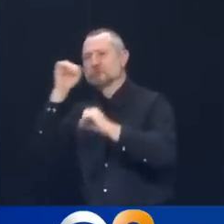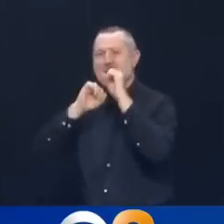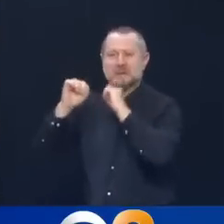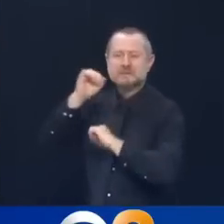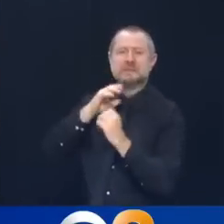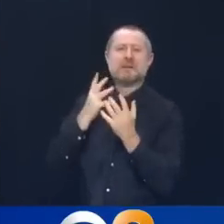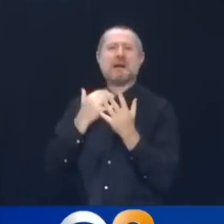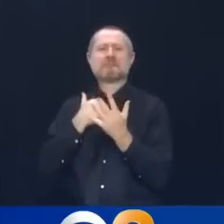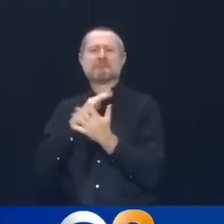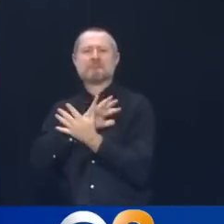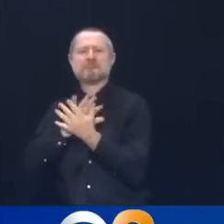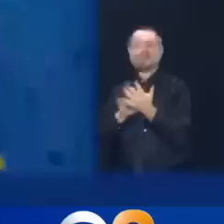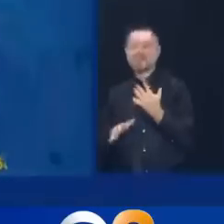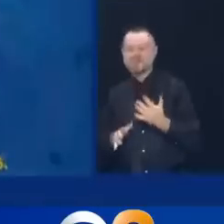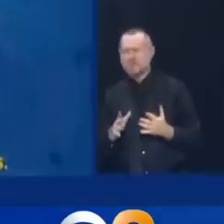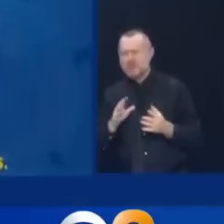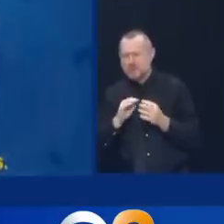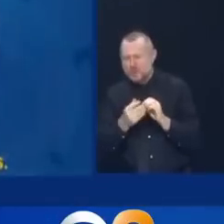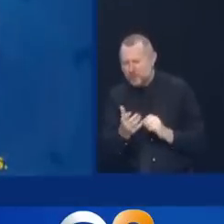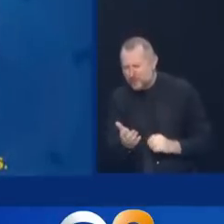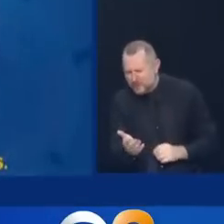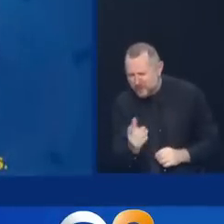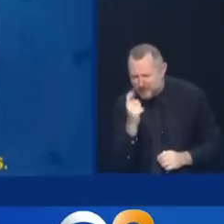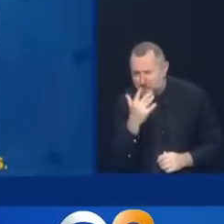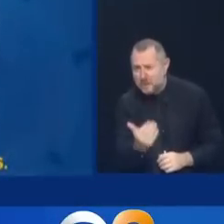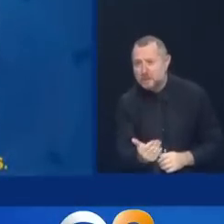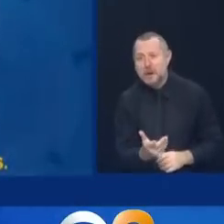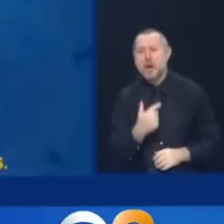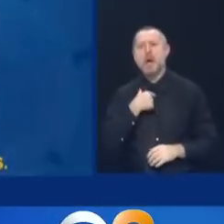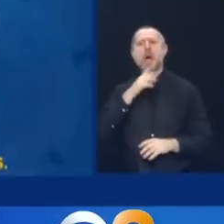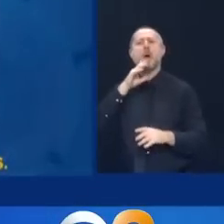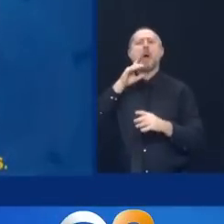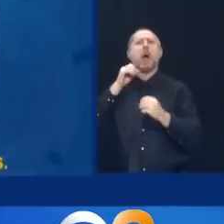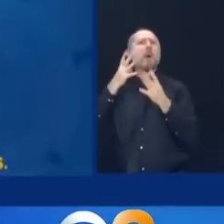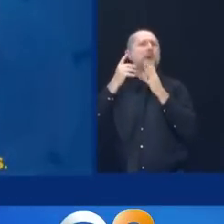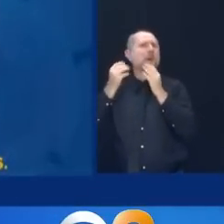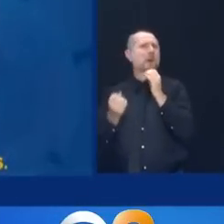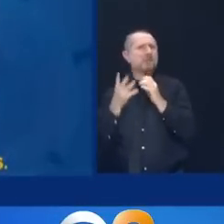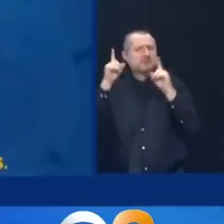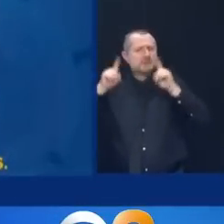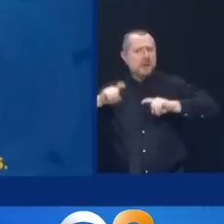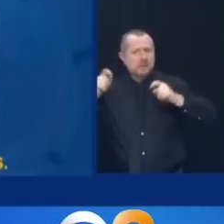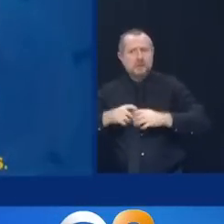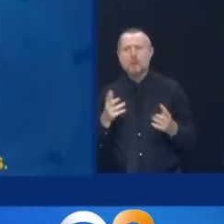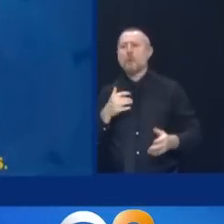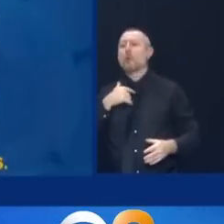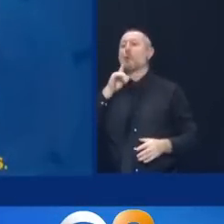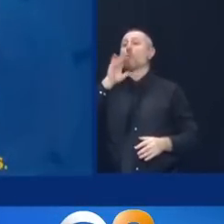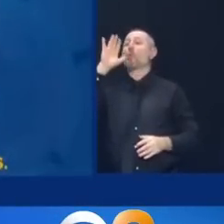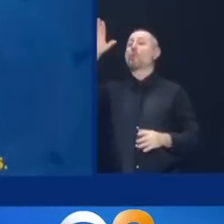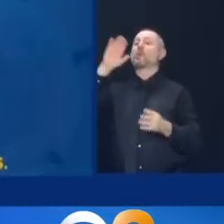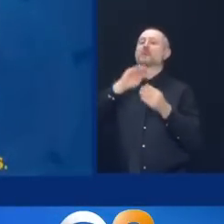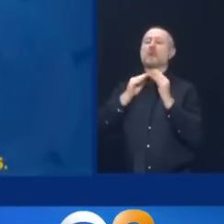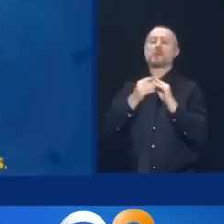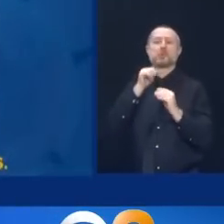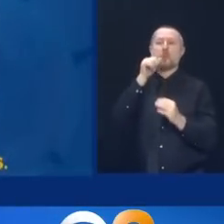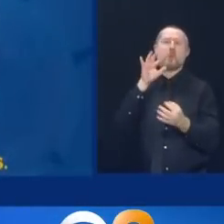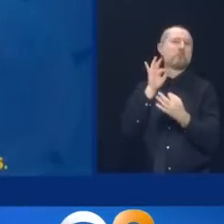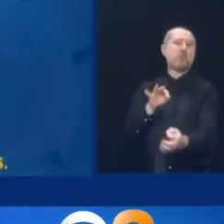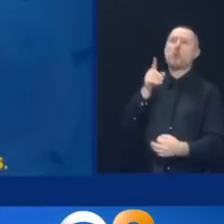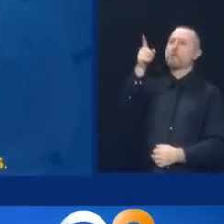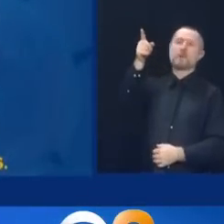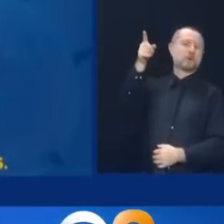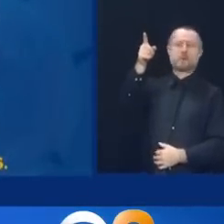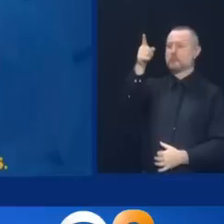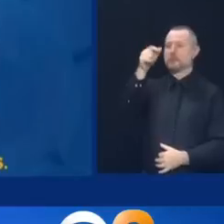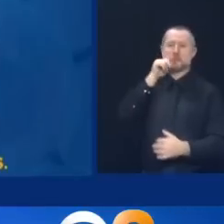testing those states are doing, and Johns Hopkins has said that those numbers aren't completely up to date and may differ from the state's levels because they're still trying to